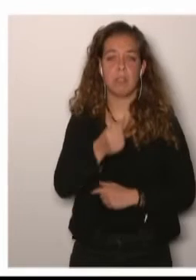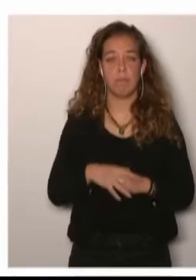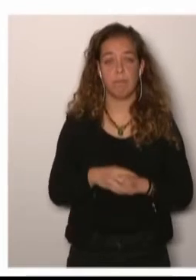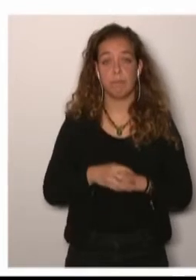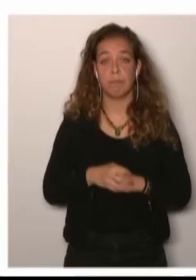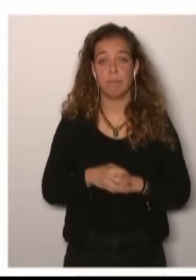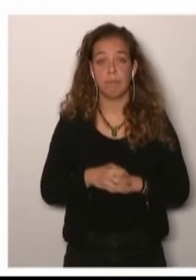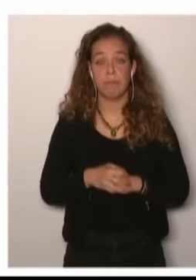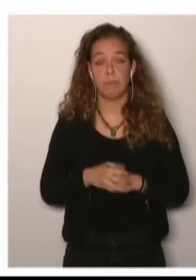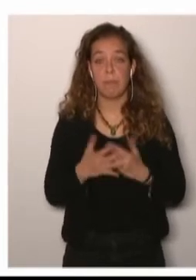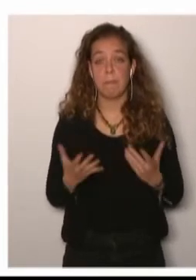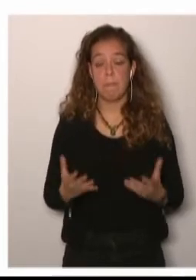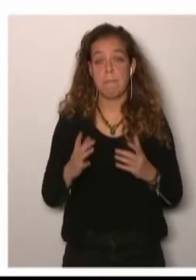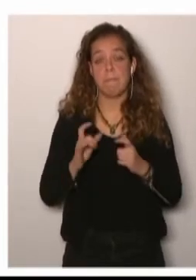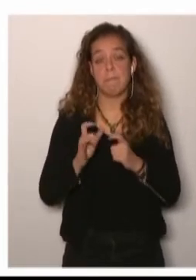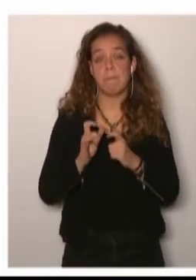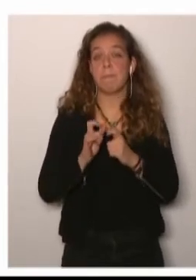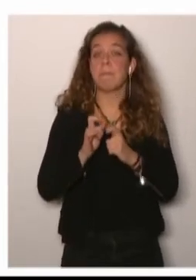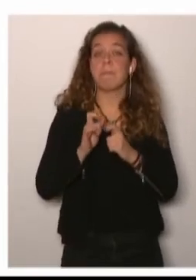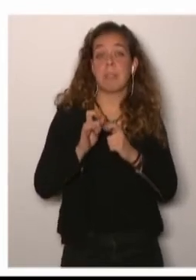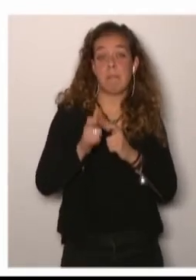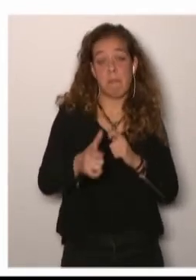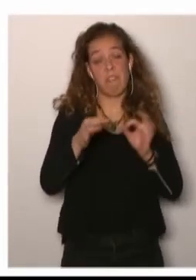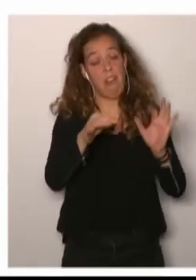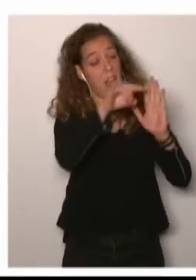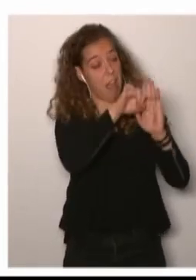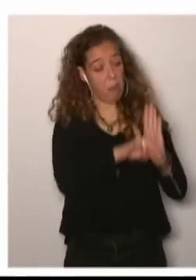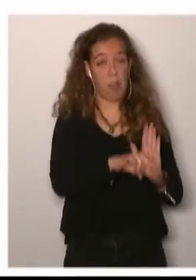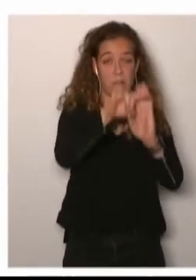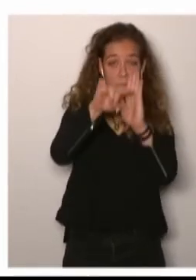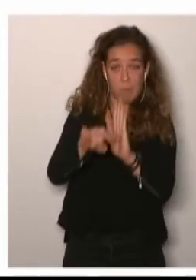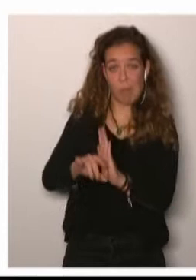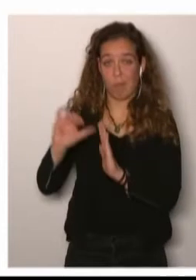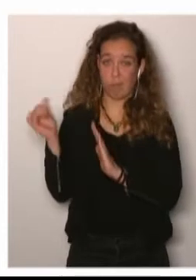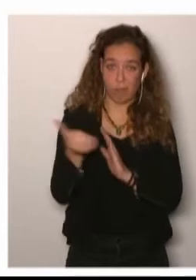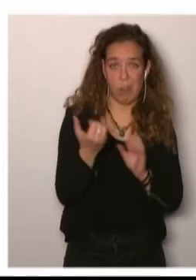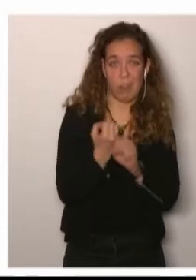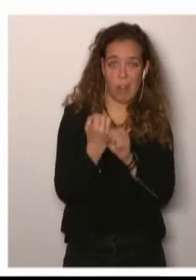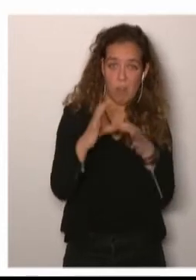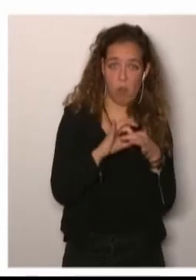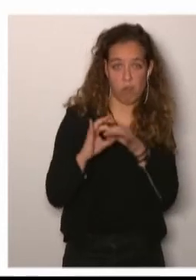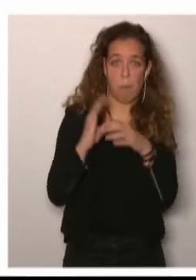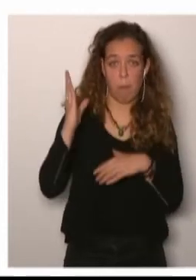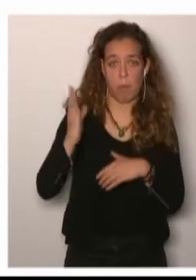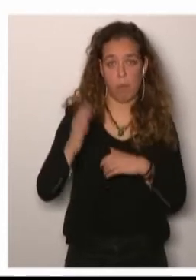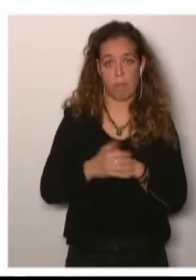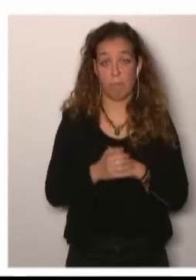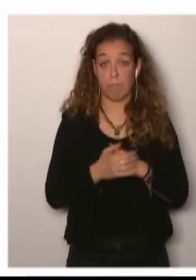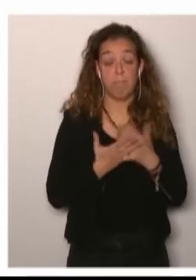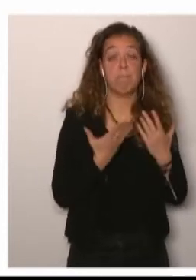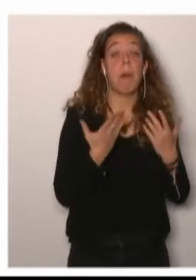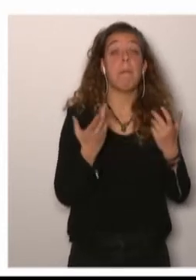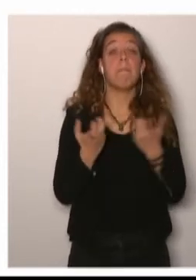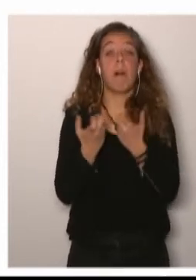And acknowledging the differences in the regulations between the US and Europe, nonetheless,